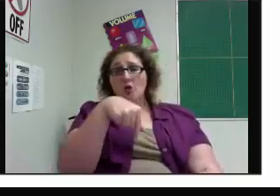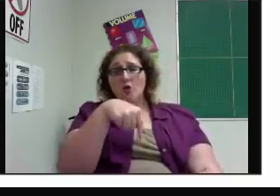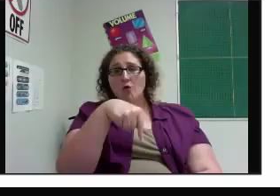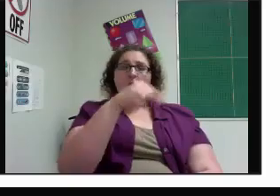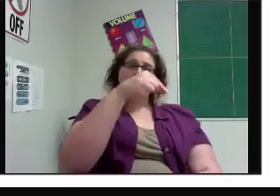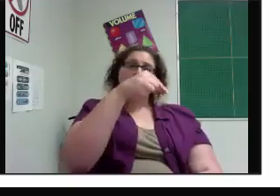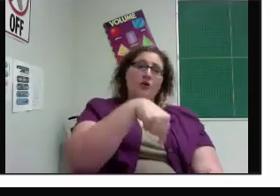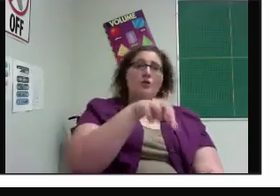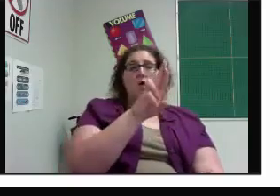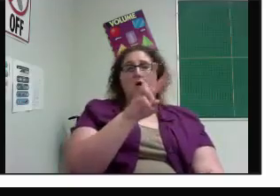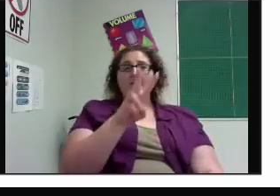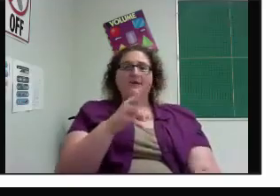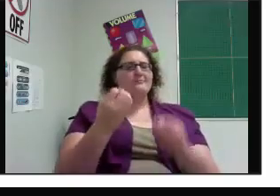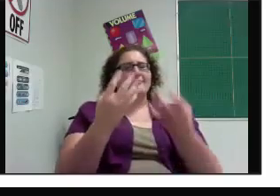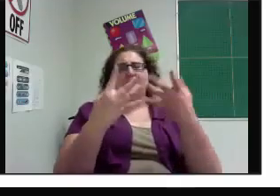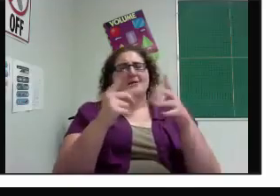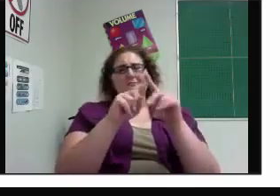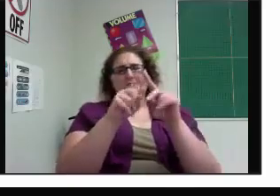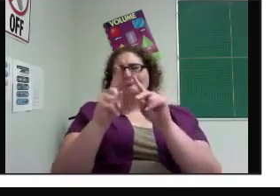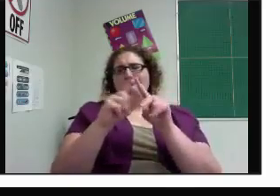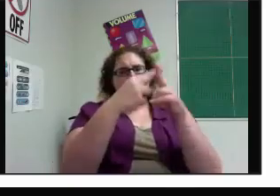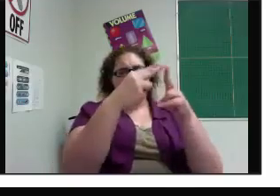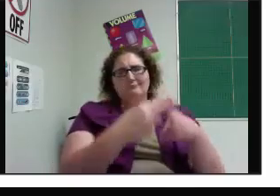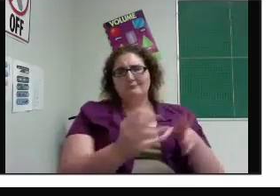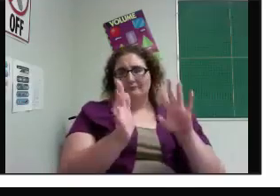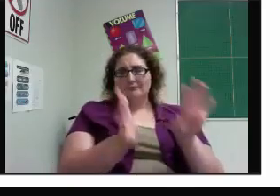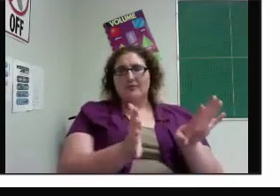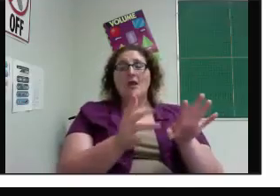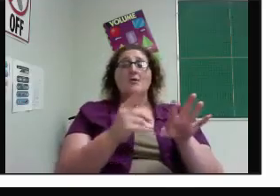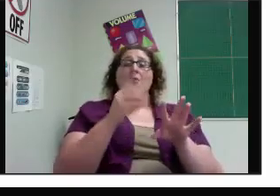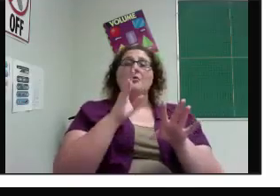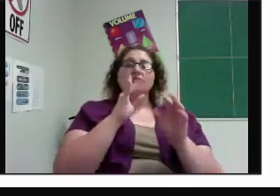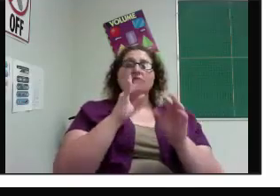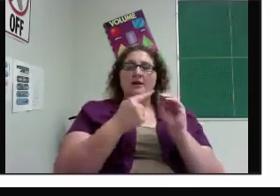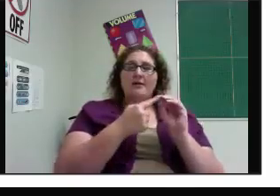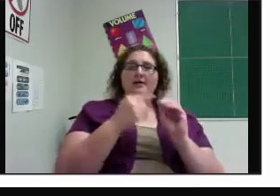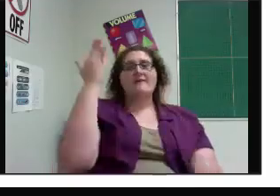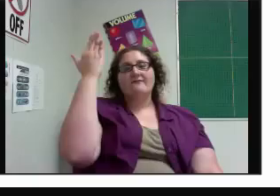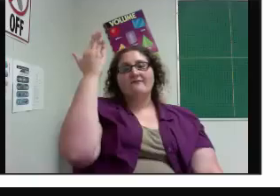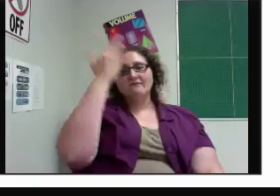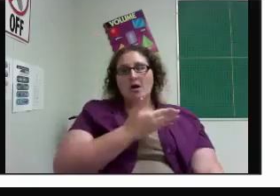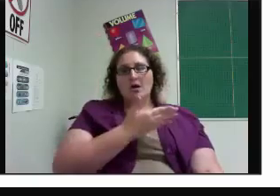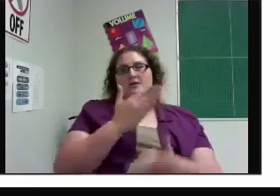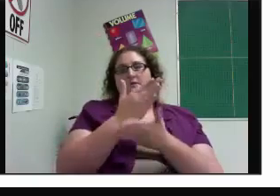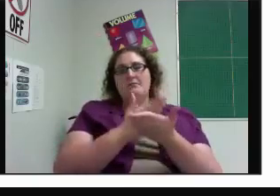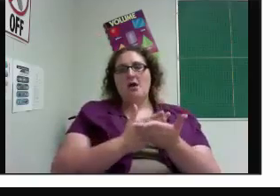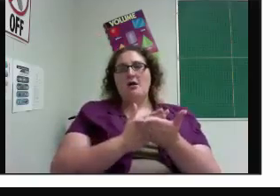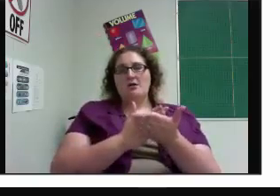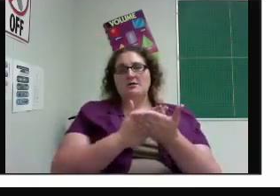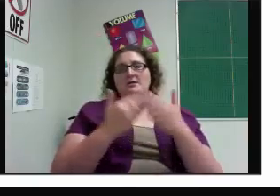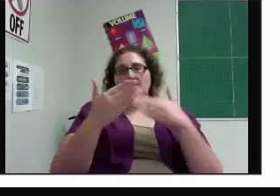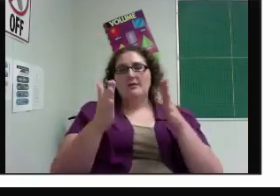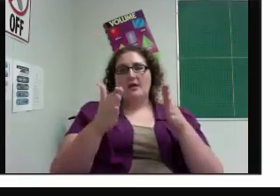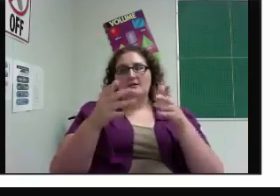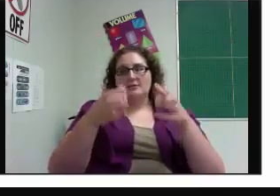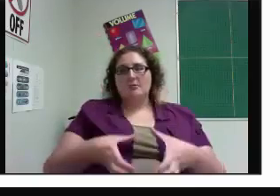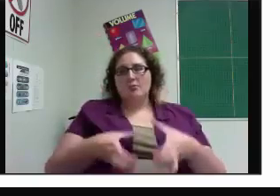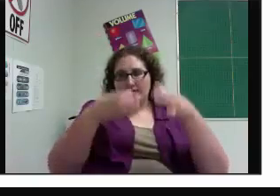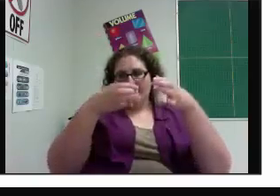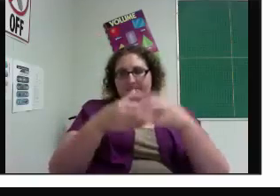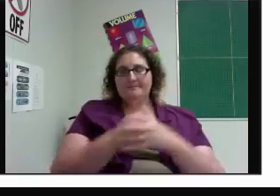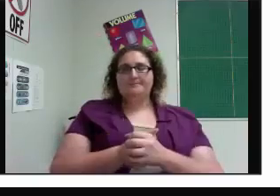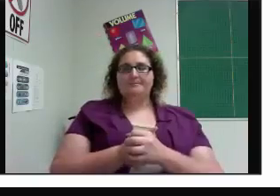Or we could have said it's UVQ, or we could have said it was QRV. There's many ways to name that plane, but when we're talking about it,